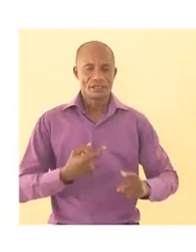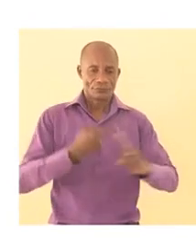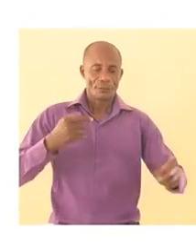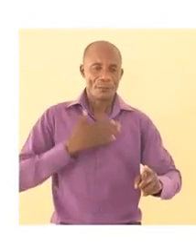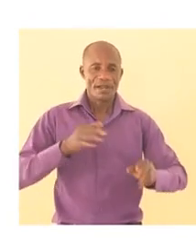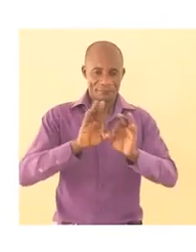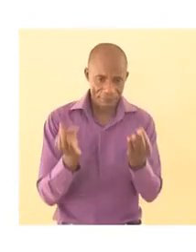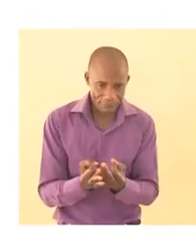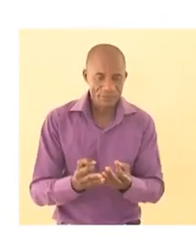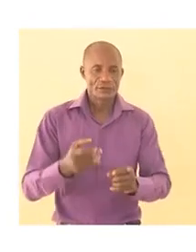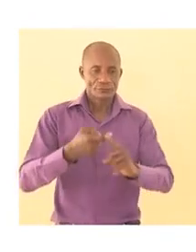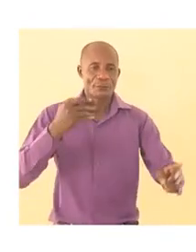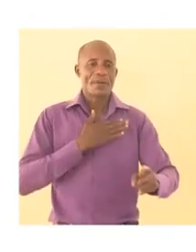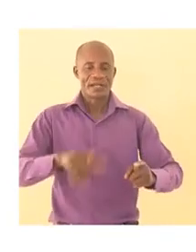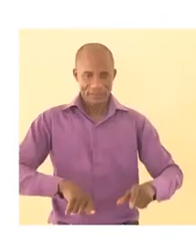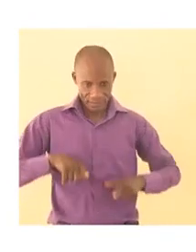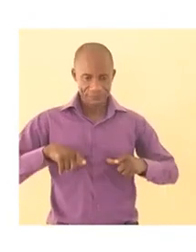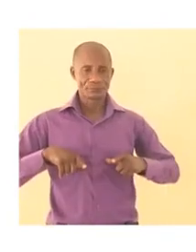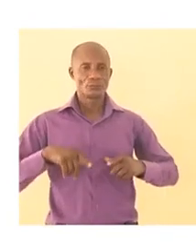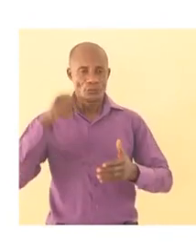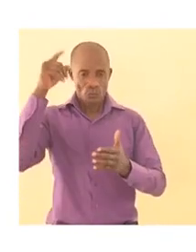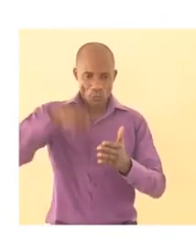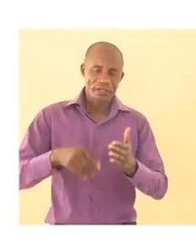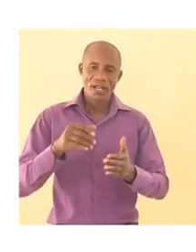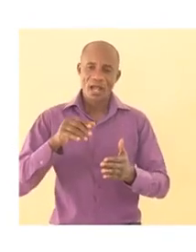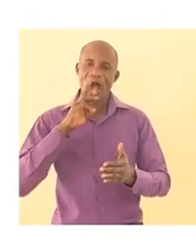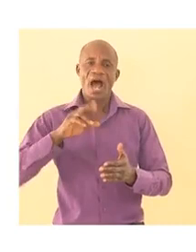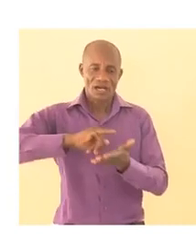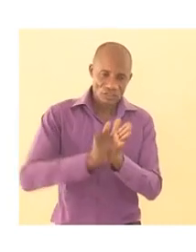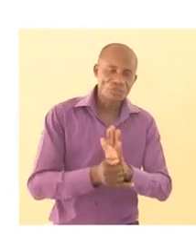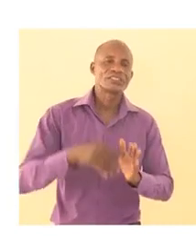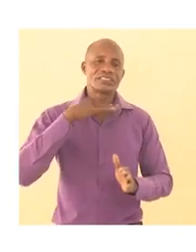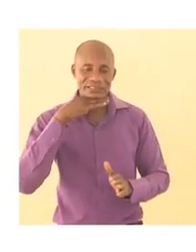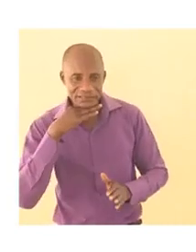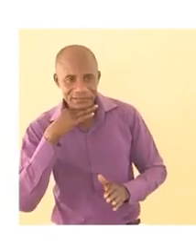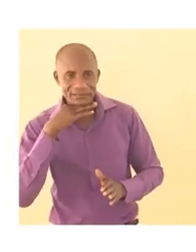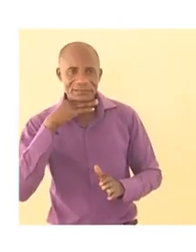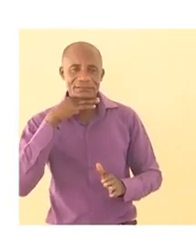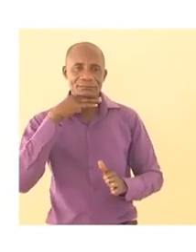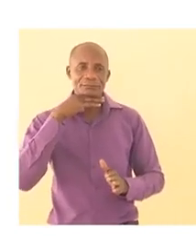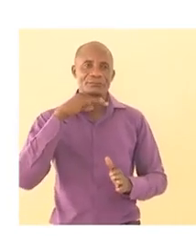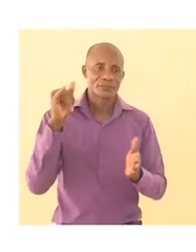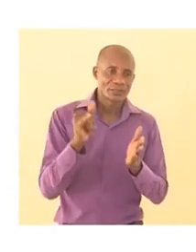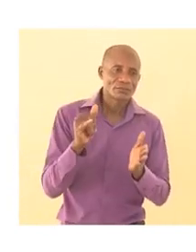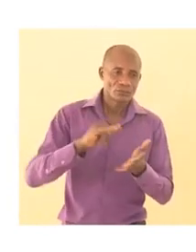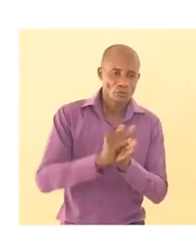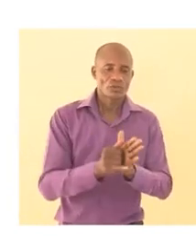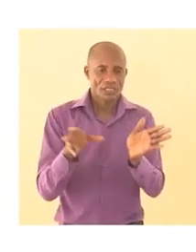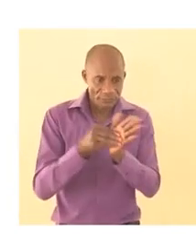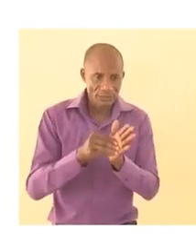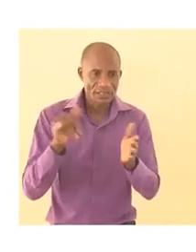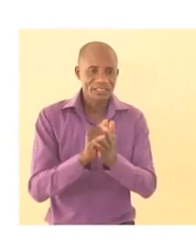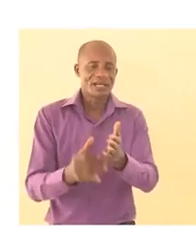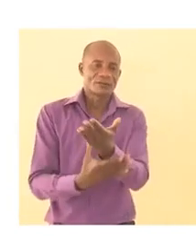family, from my life? What are those things, the rot, the dirt, the impurities, and the unnecessary attachments that